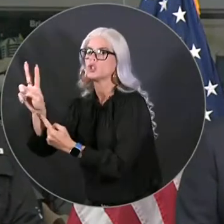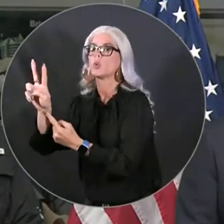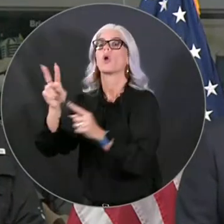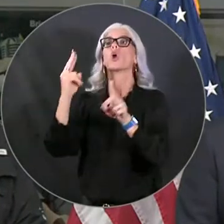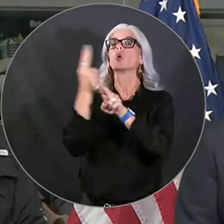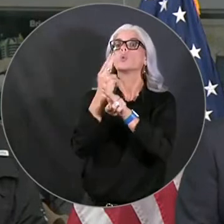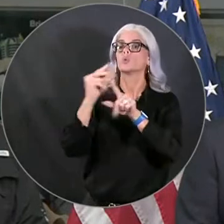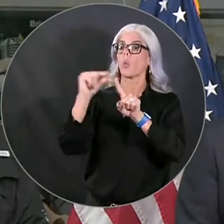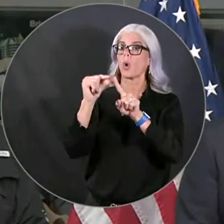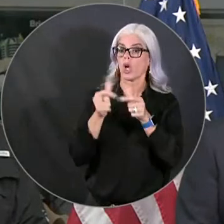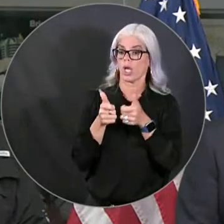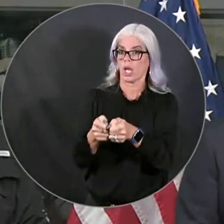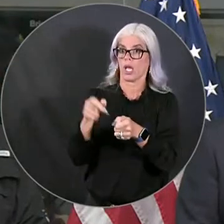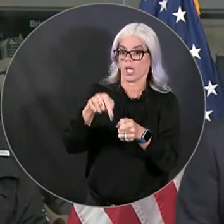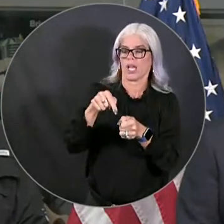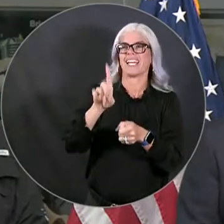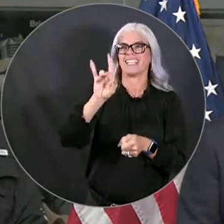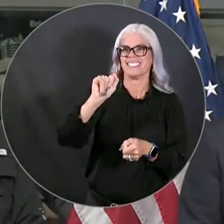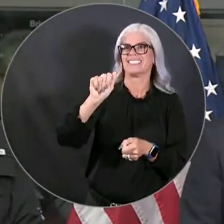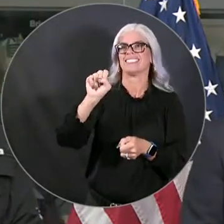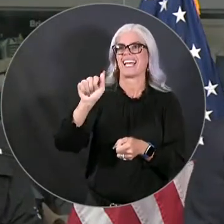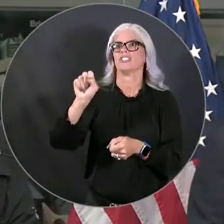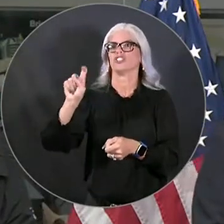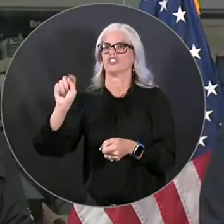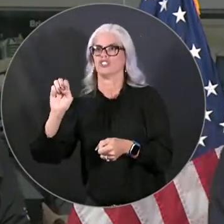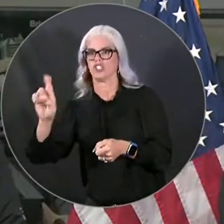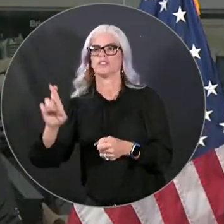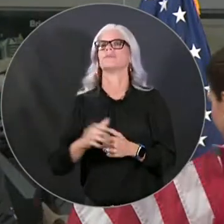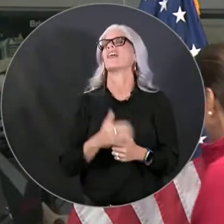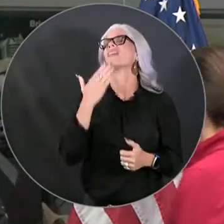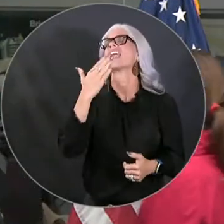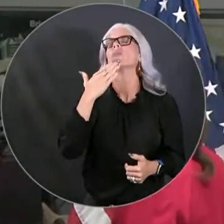you for stepping up, and please continue to do so.